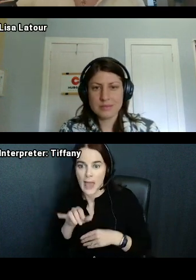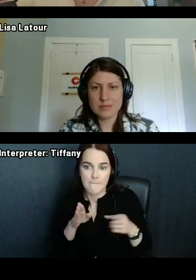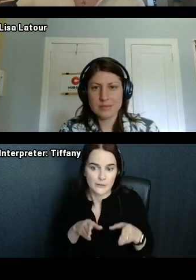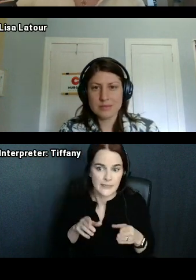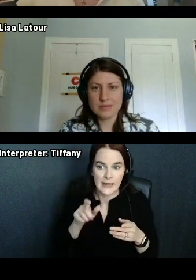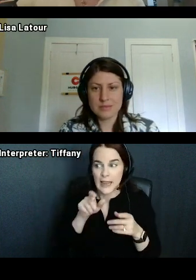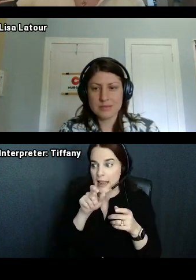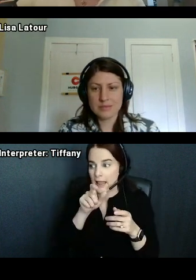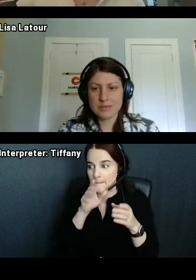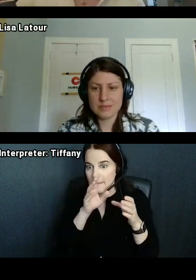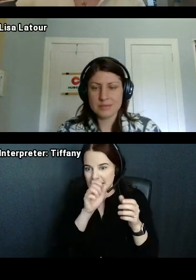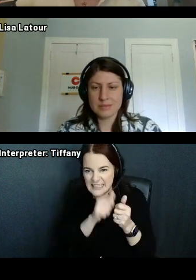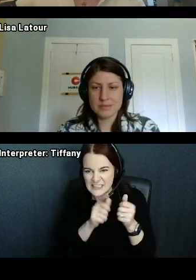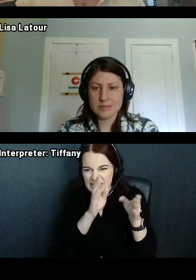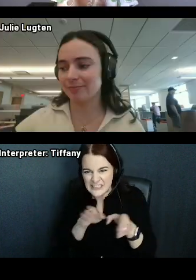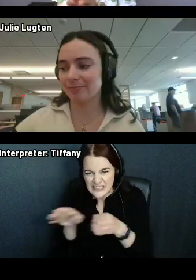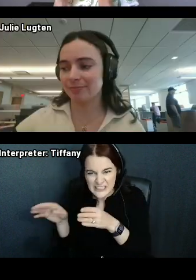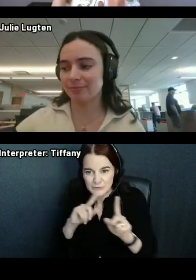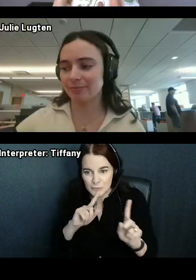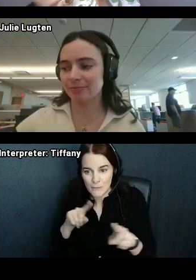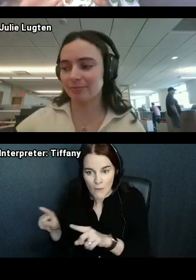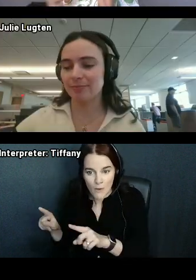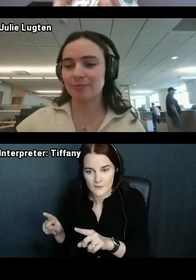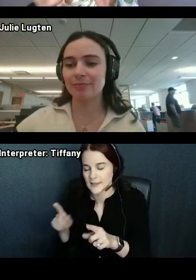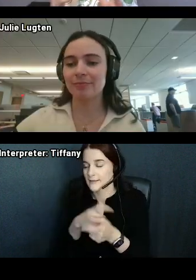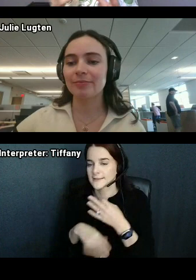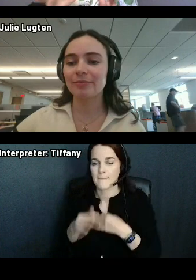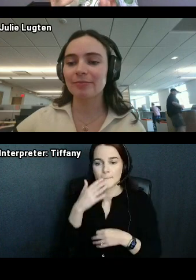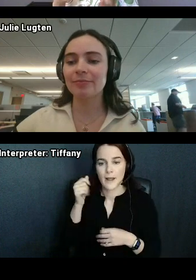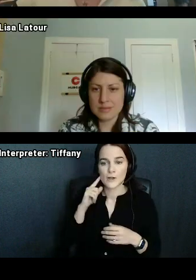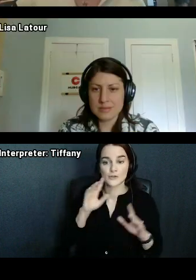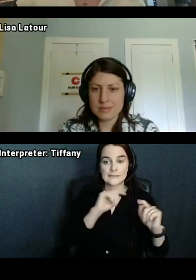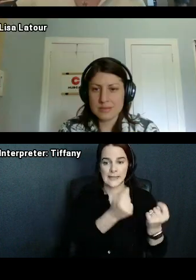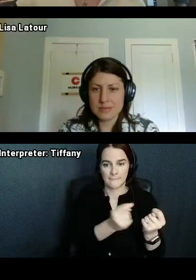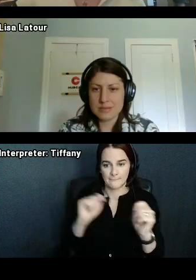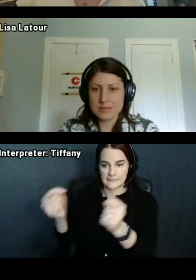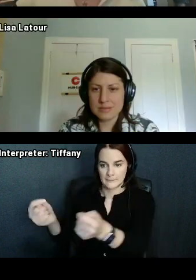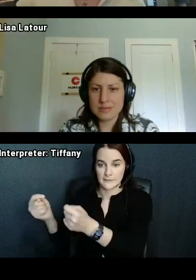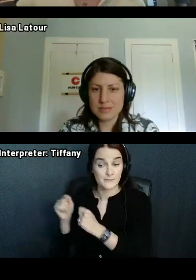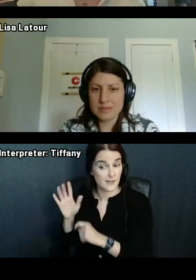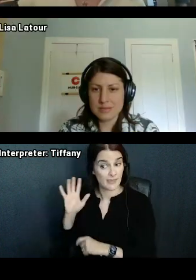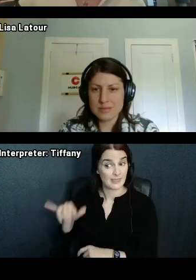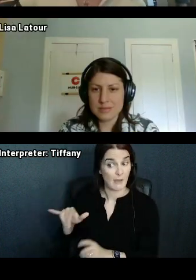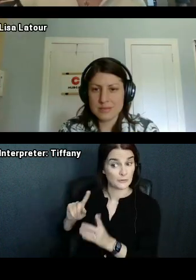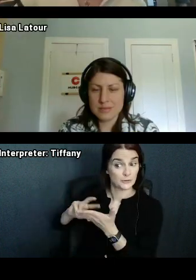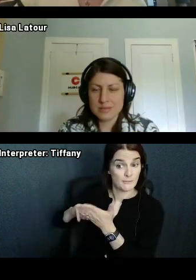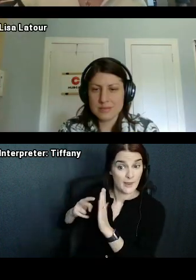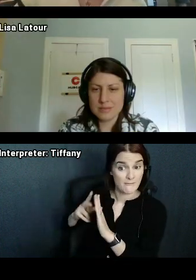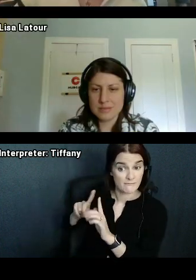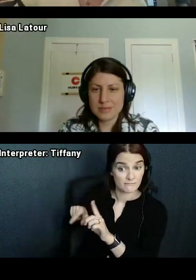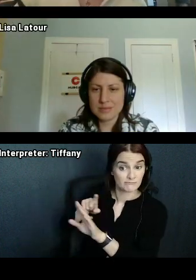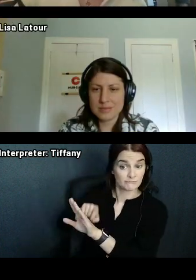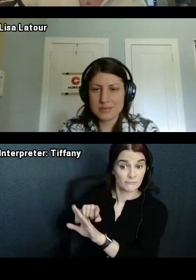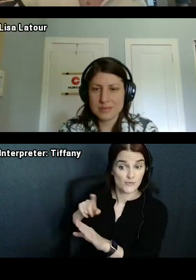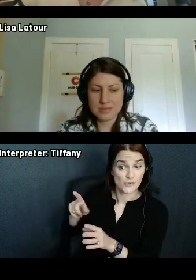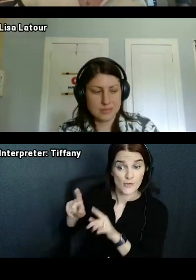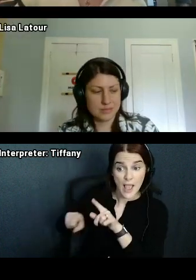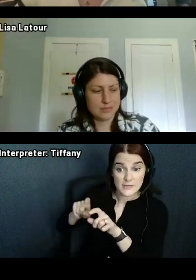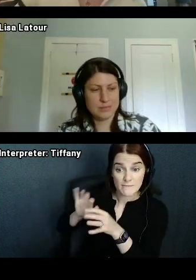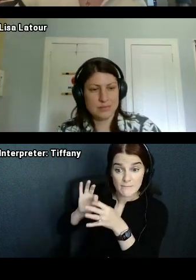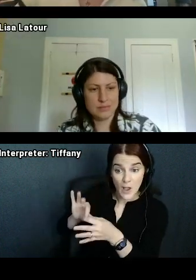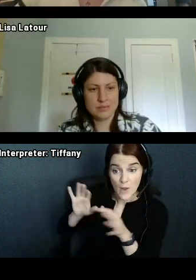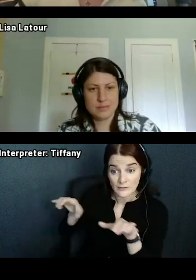know, to individual reports. So was that what you were thinking of when you were asking about activity, or were you thinking more